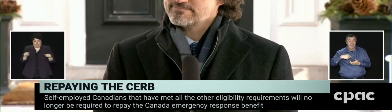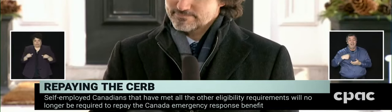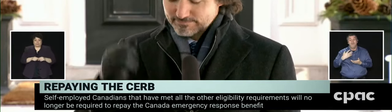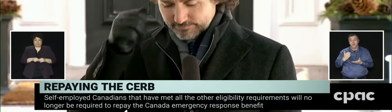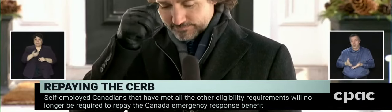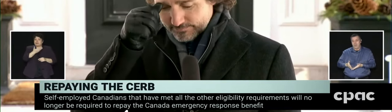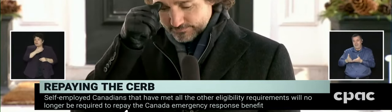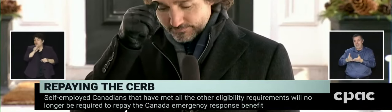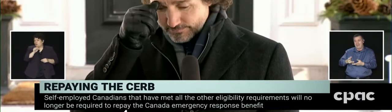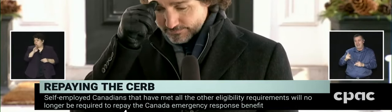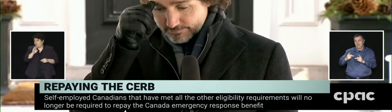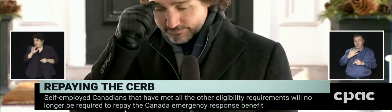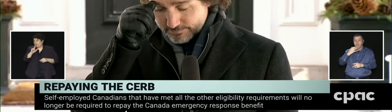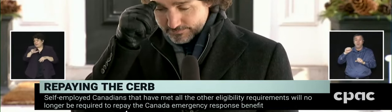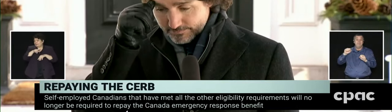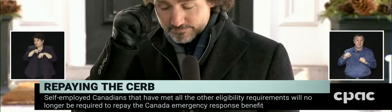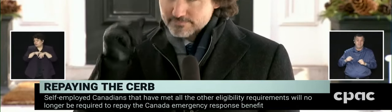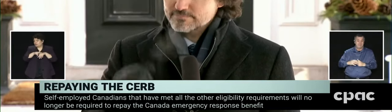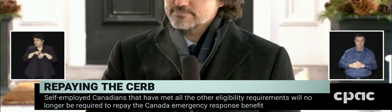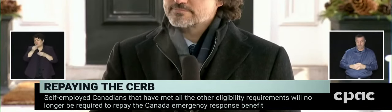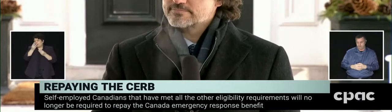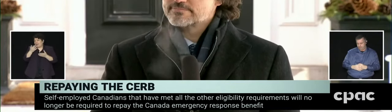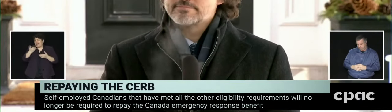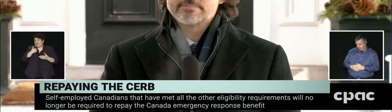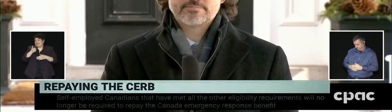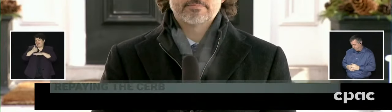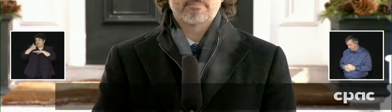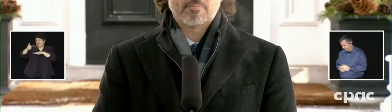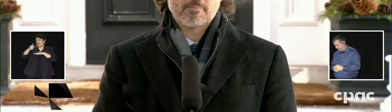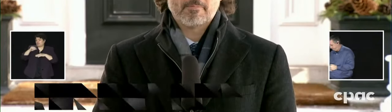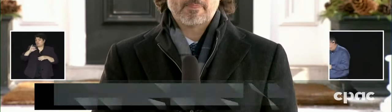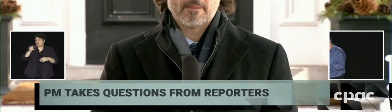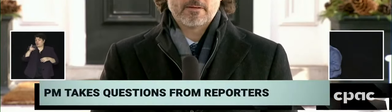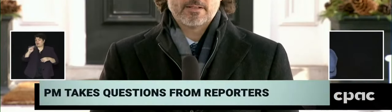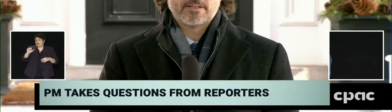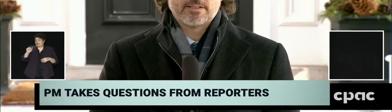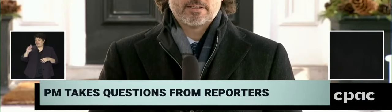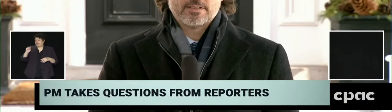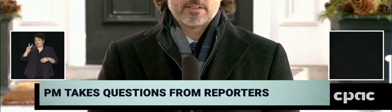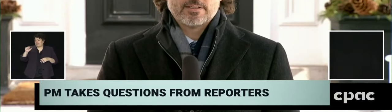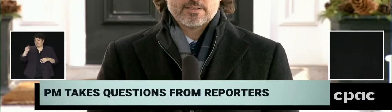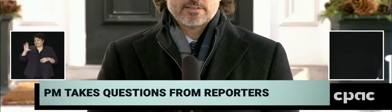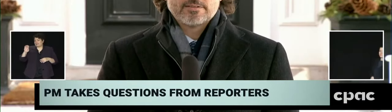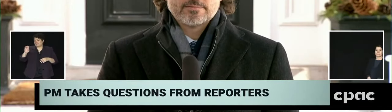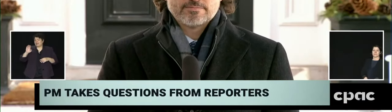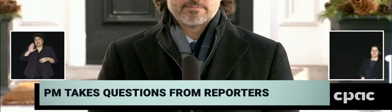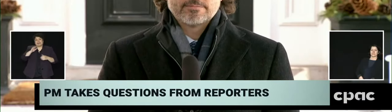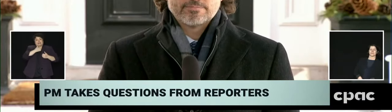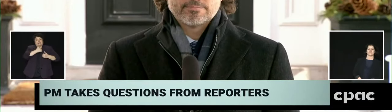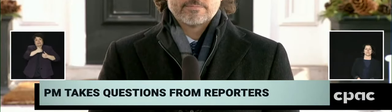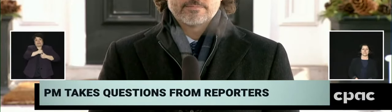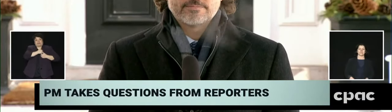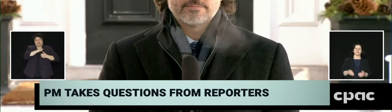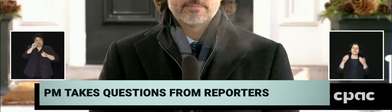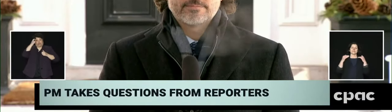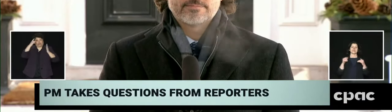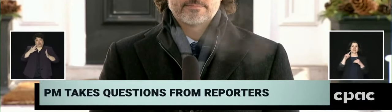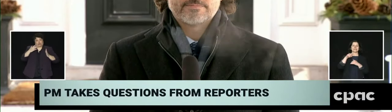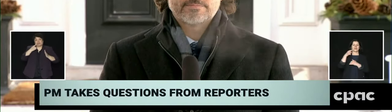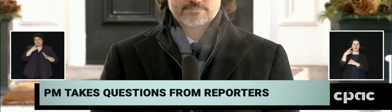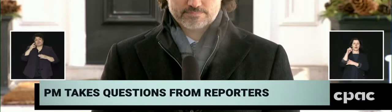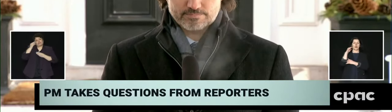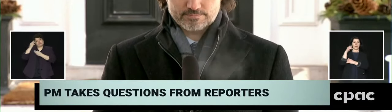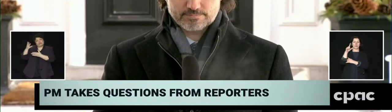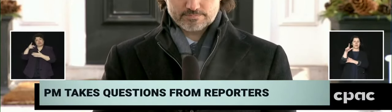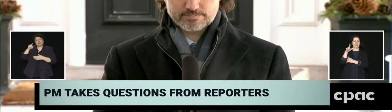Global National. On the allegations facing General Jonathan Vance, the Office of Defense Minister Harjit Sajjan says it notified the Privy Council office